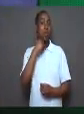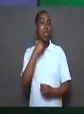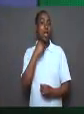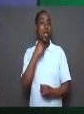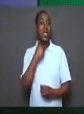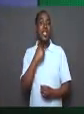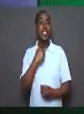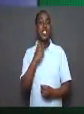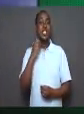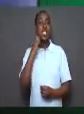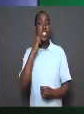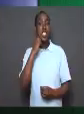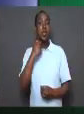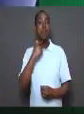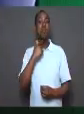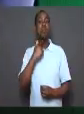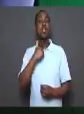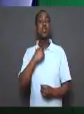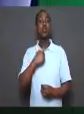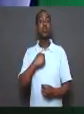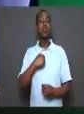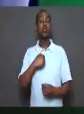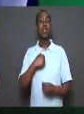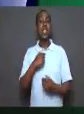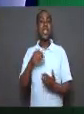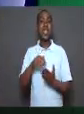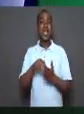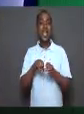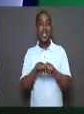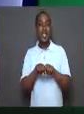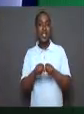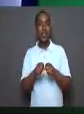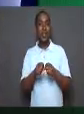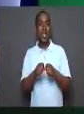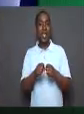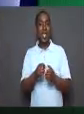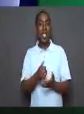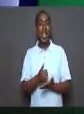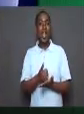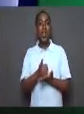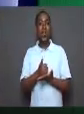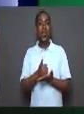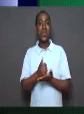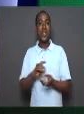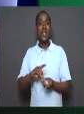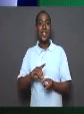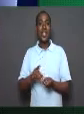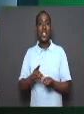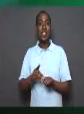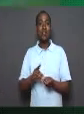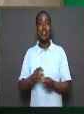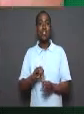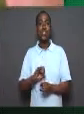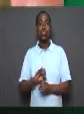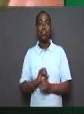gut, where it is broken down further with the help of various digestive